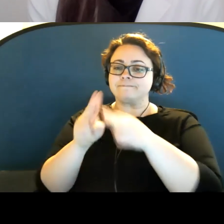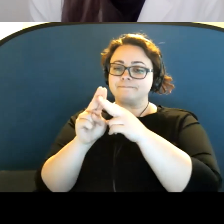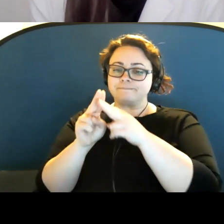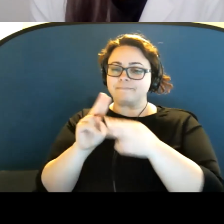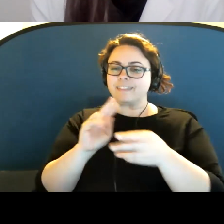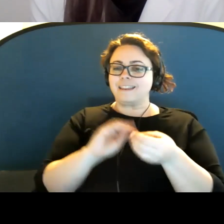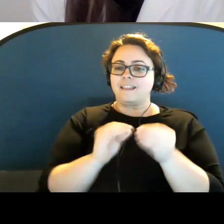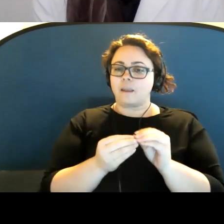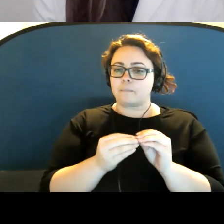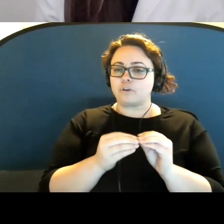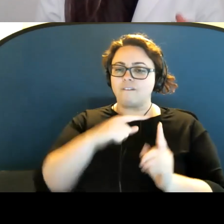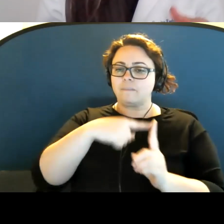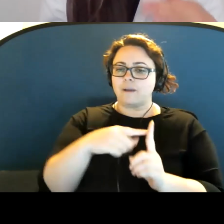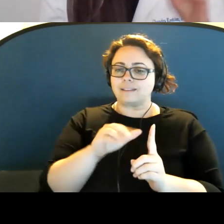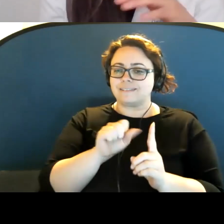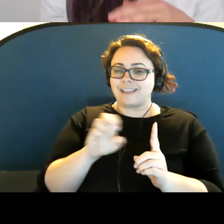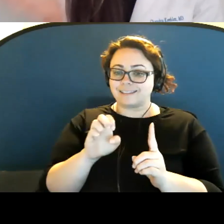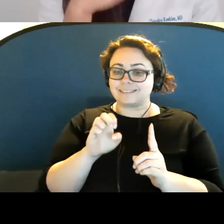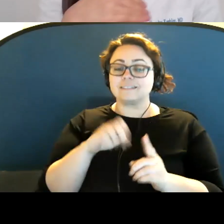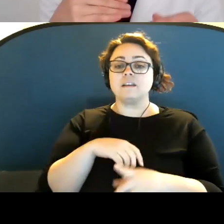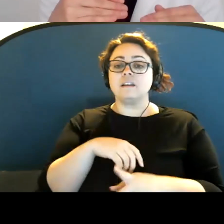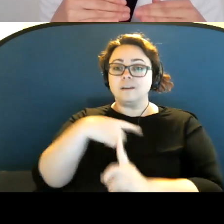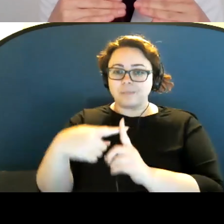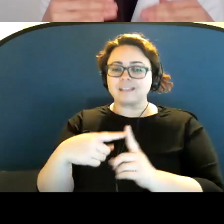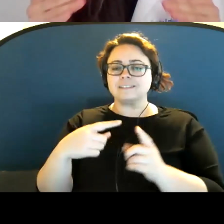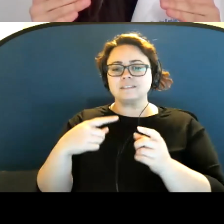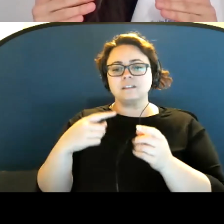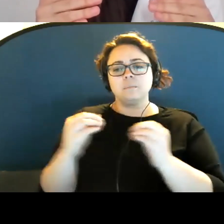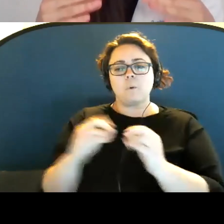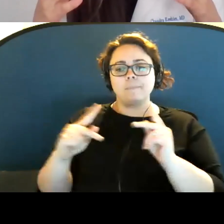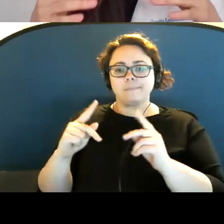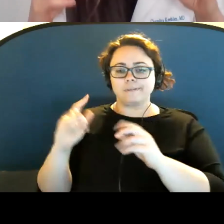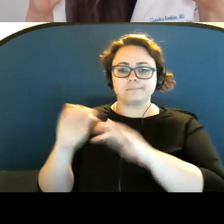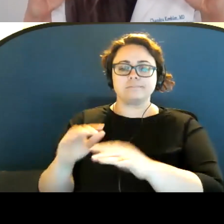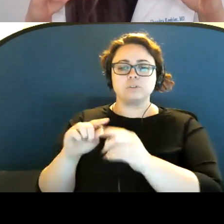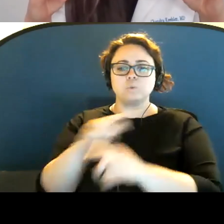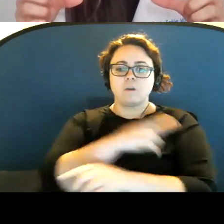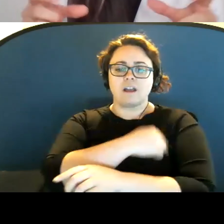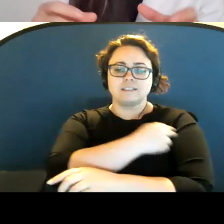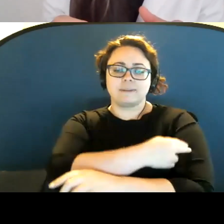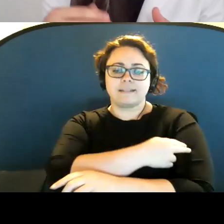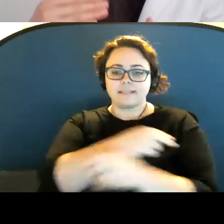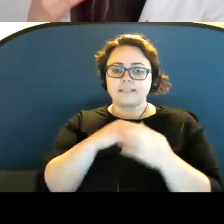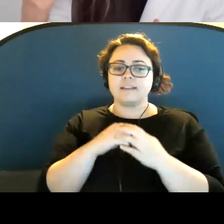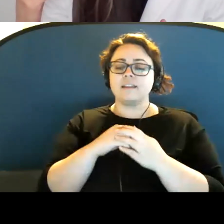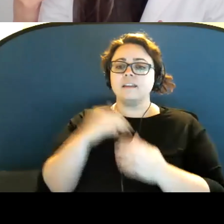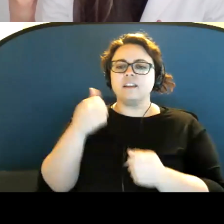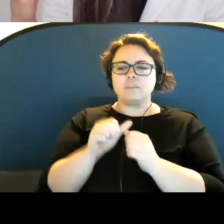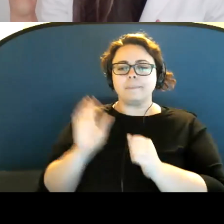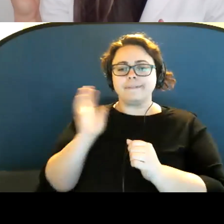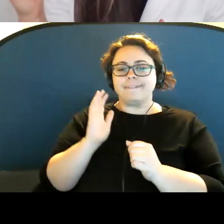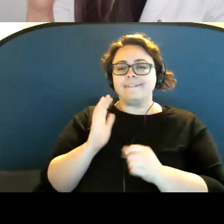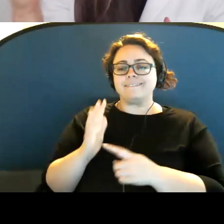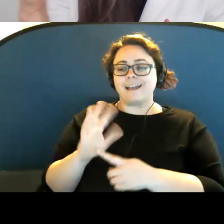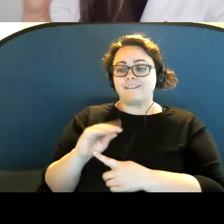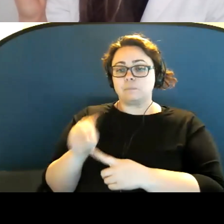on the healthcare system. So you'll notice, way back in the California tiers, that 5% and above is